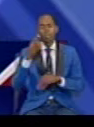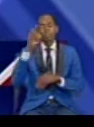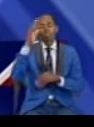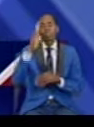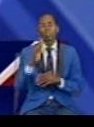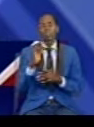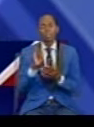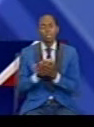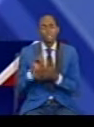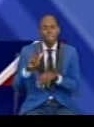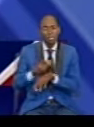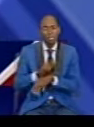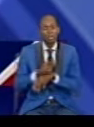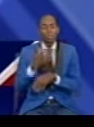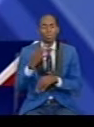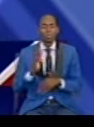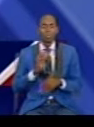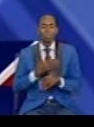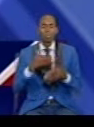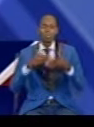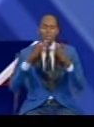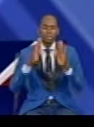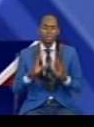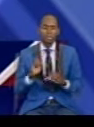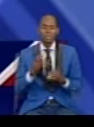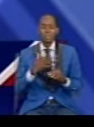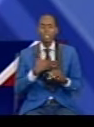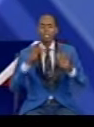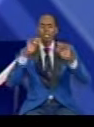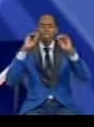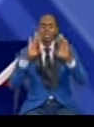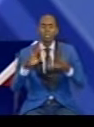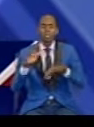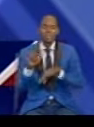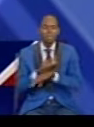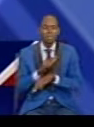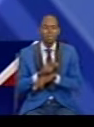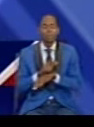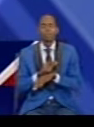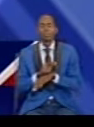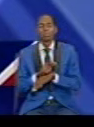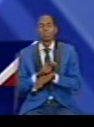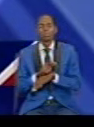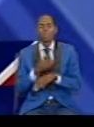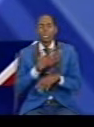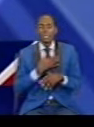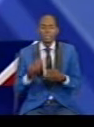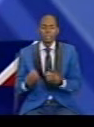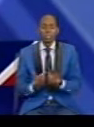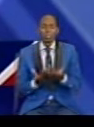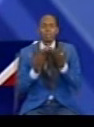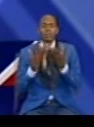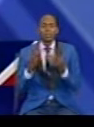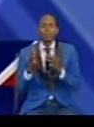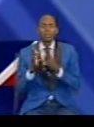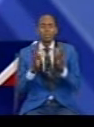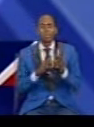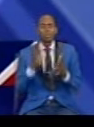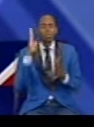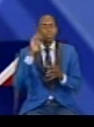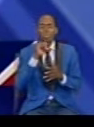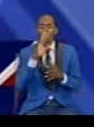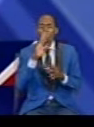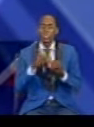the labor of our leaders and teachers, that the labor and the sacrifice of Jesus will not be in vain on